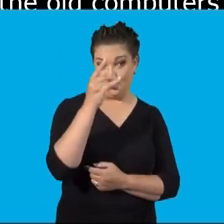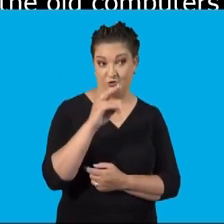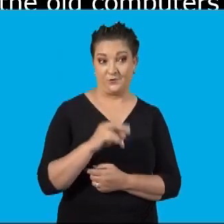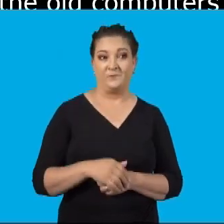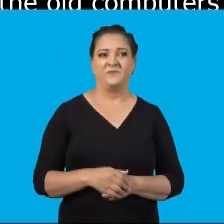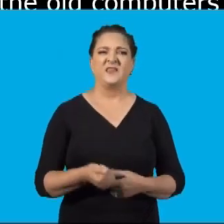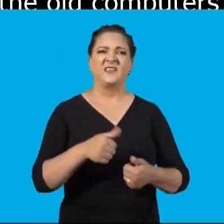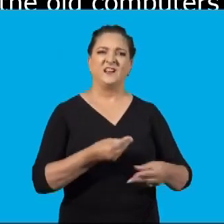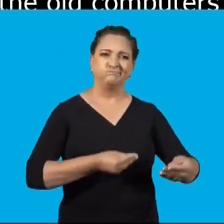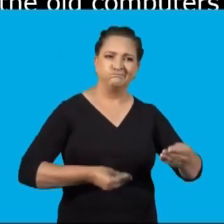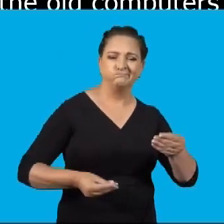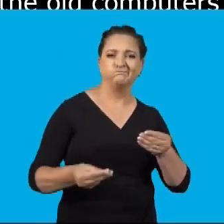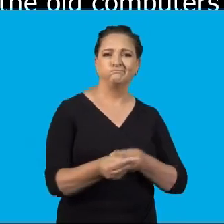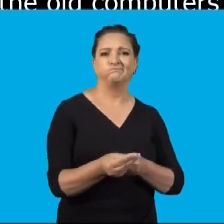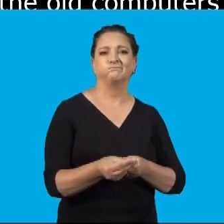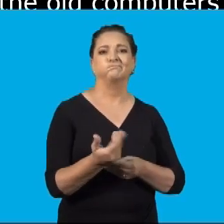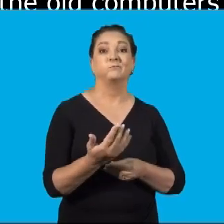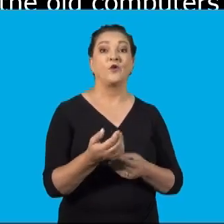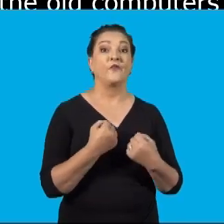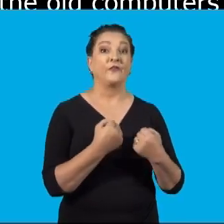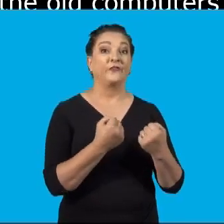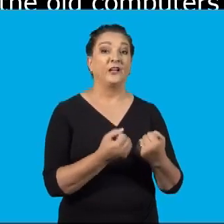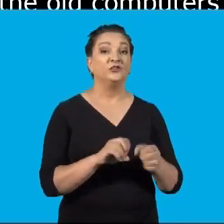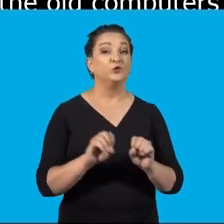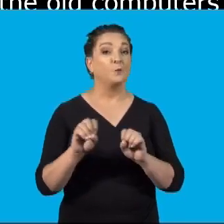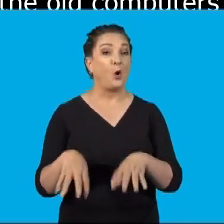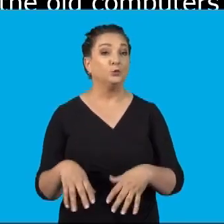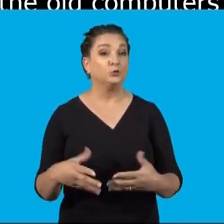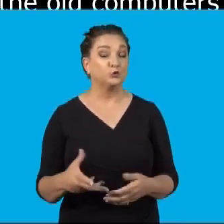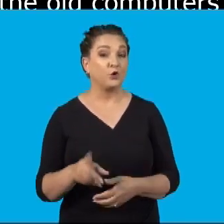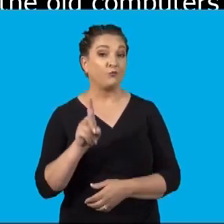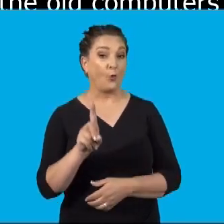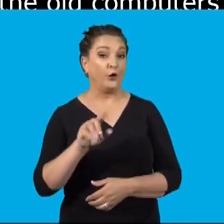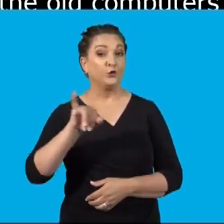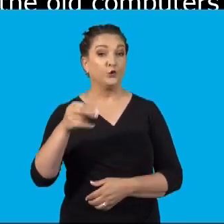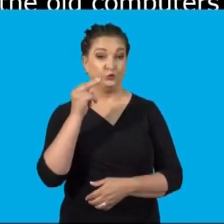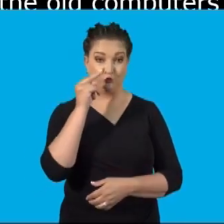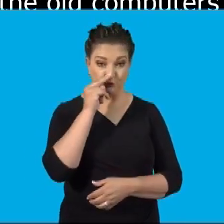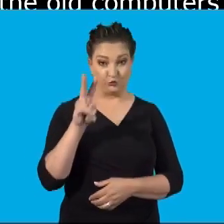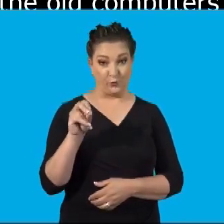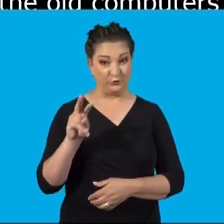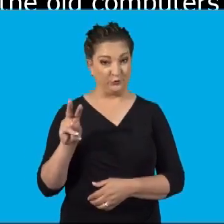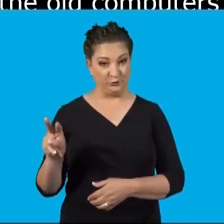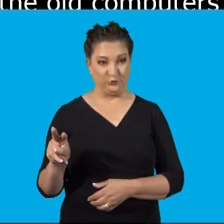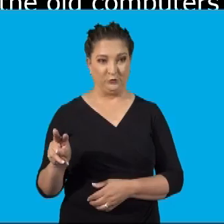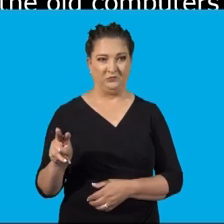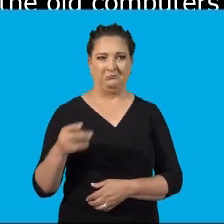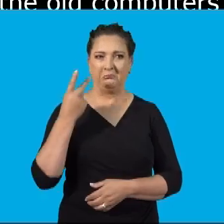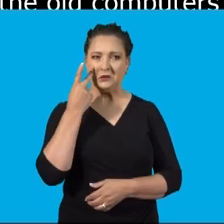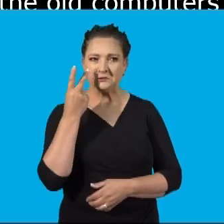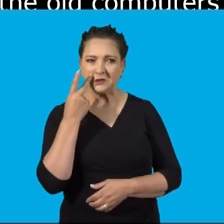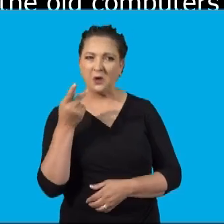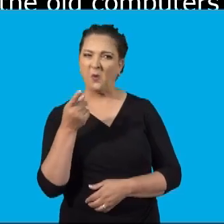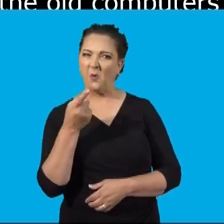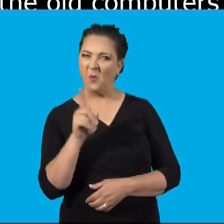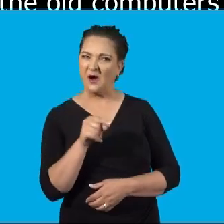the trade-in value received on the vehicles disposed on 1 June 2022. It is very